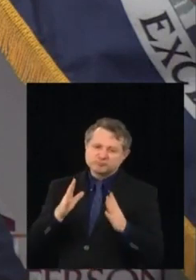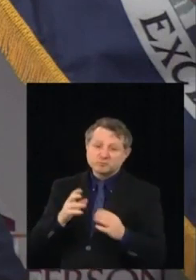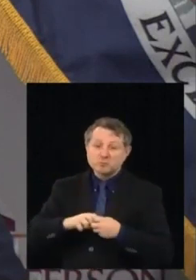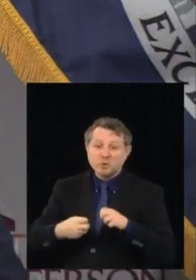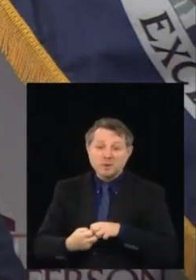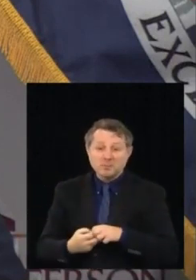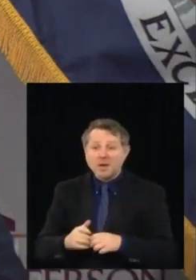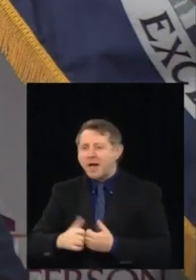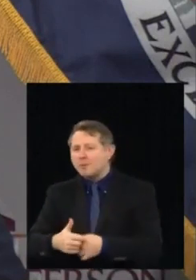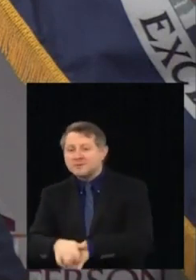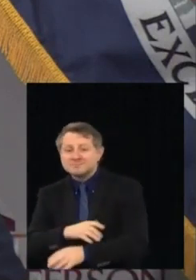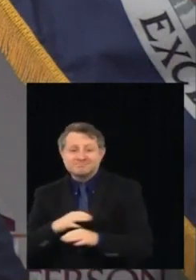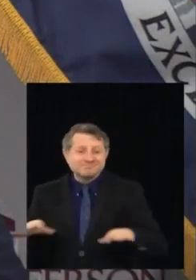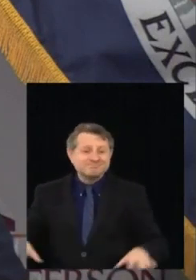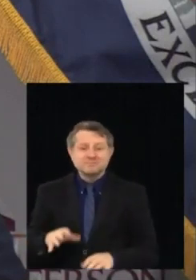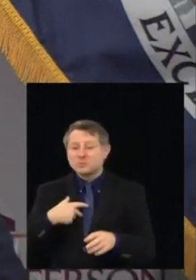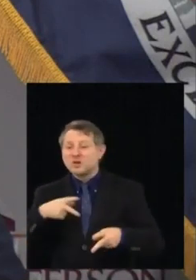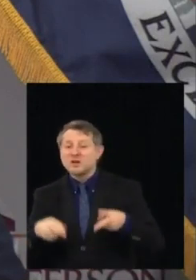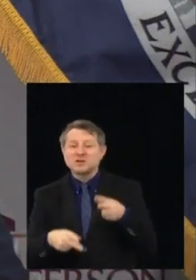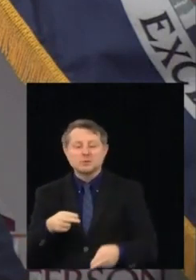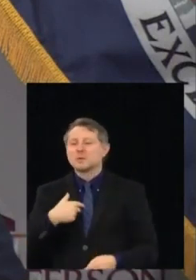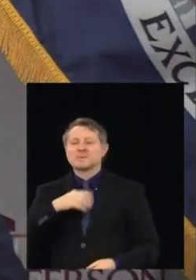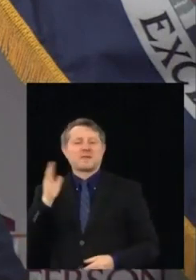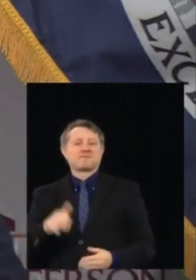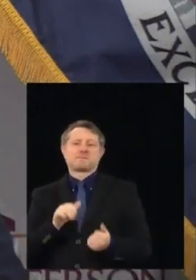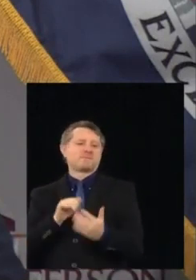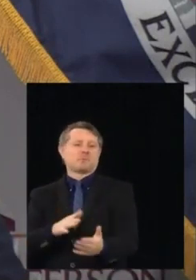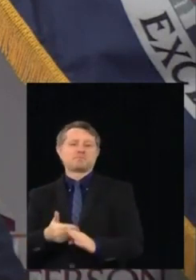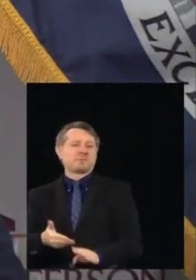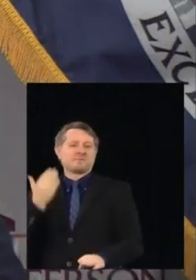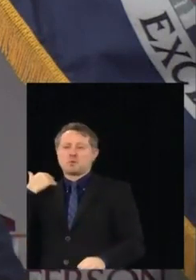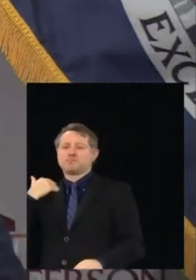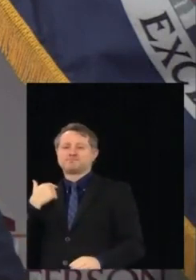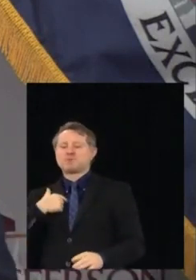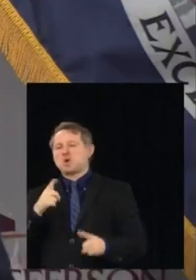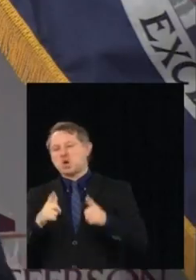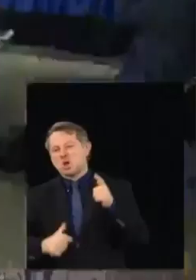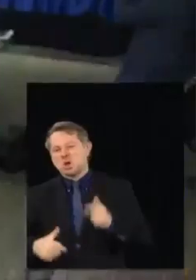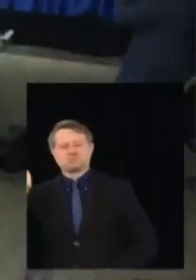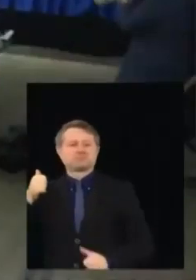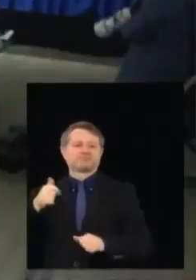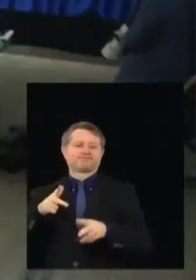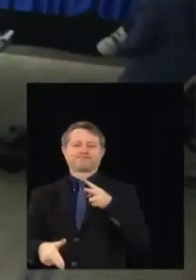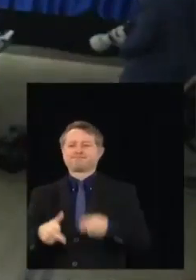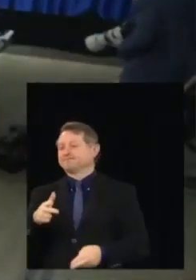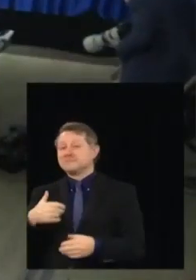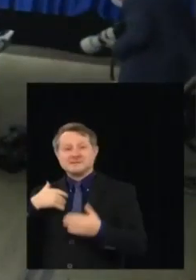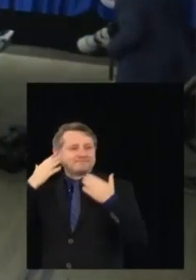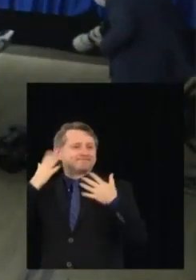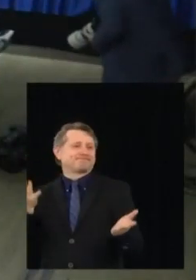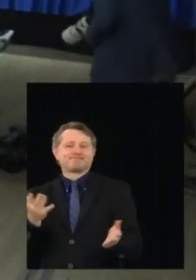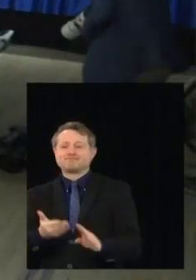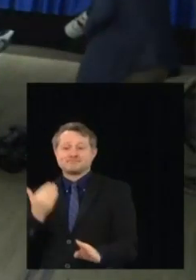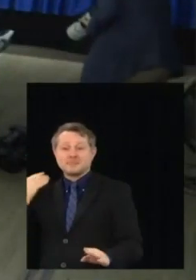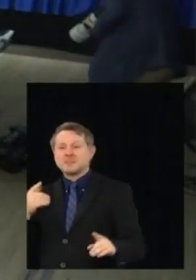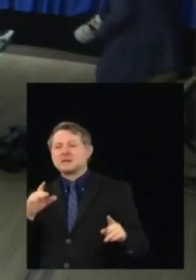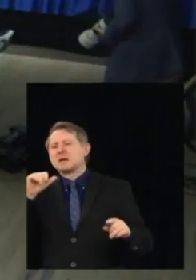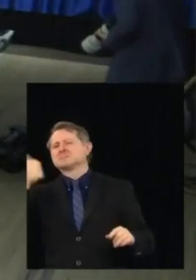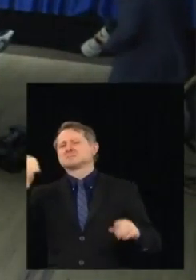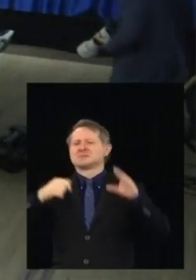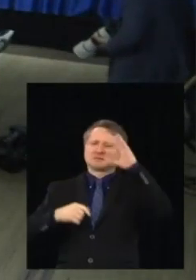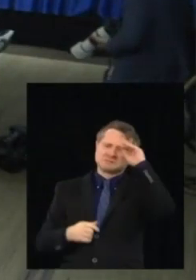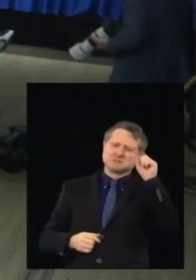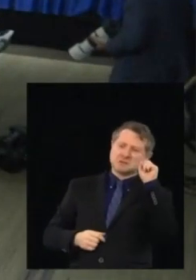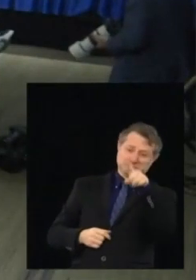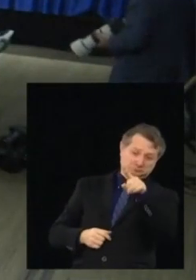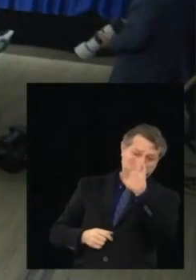we've never been here before. It's a larger budget hole than this state has ever faced. Second question, unemployment. I know the system has paid out 3